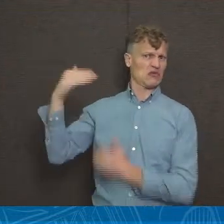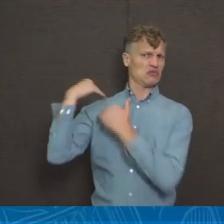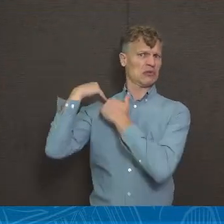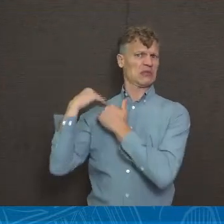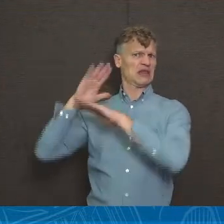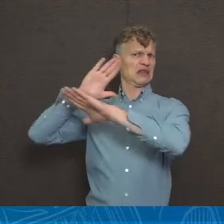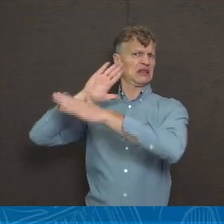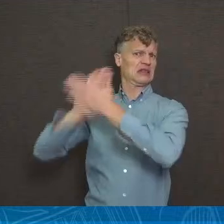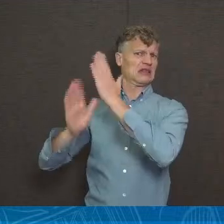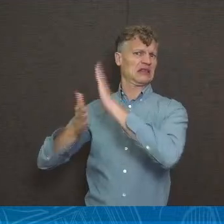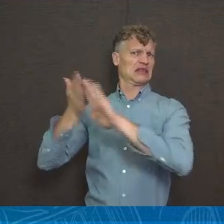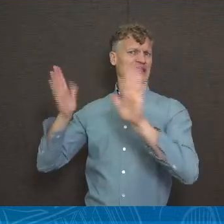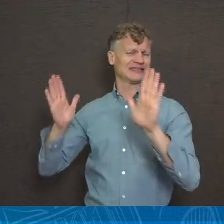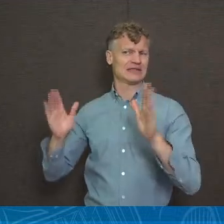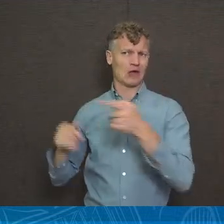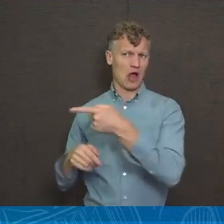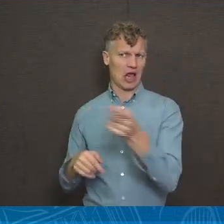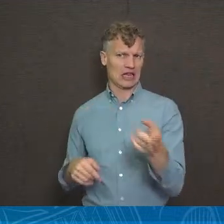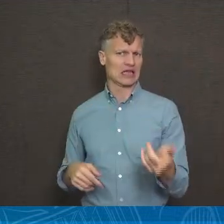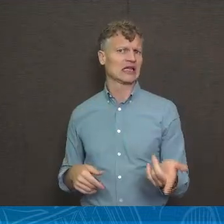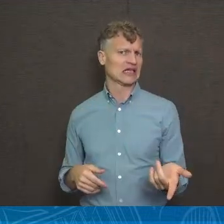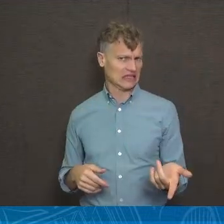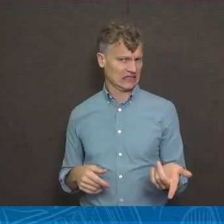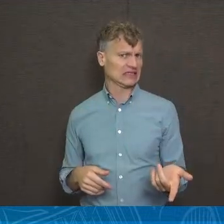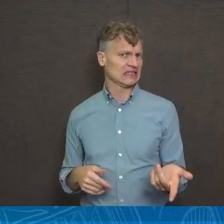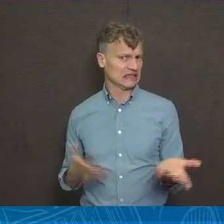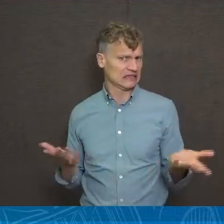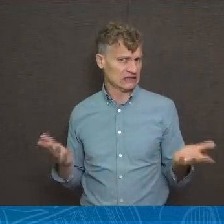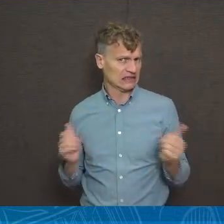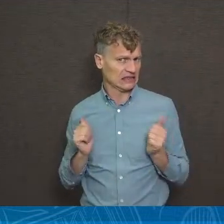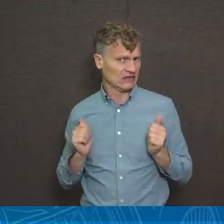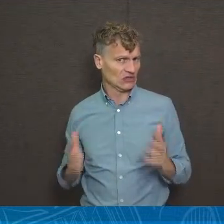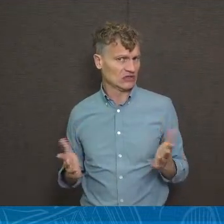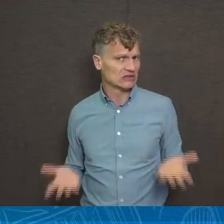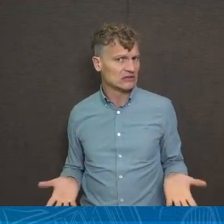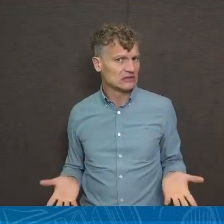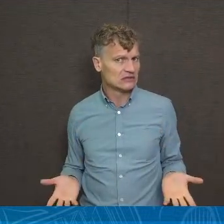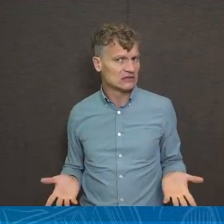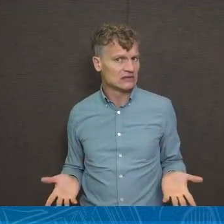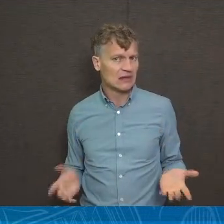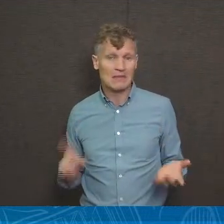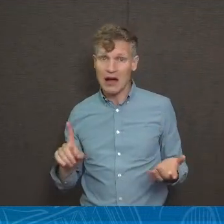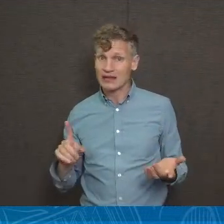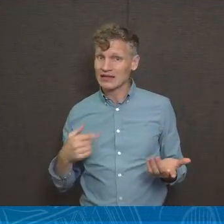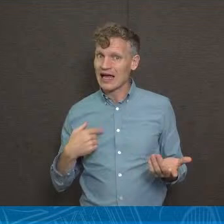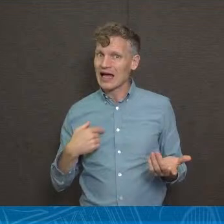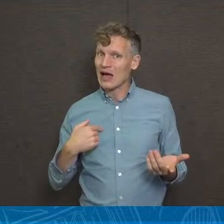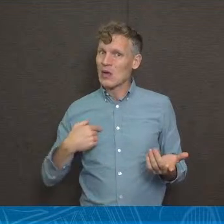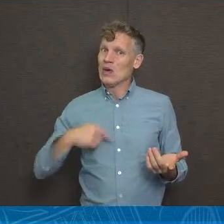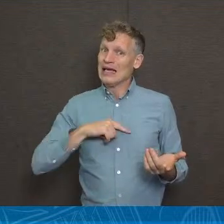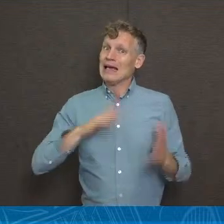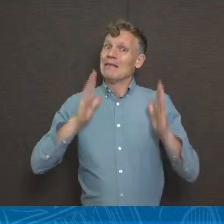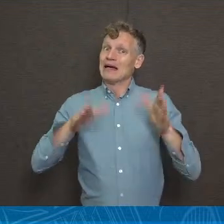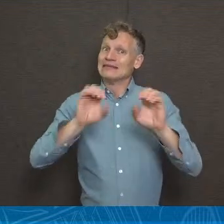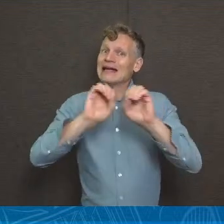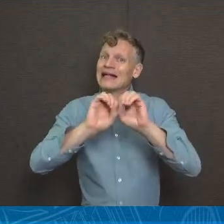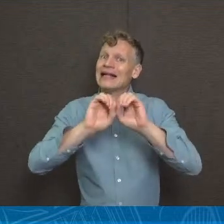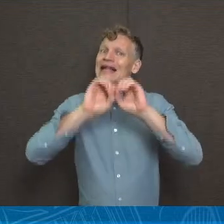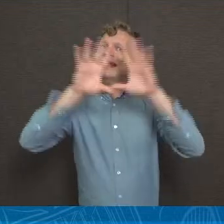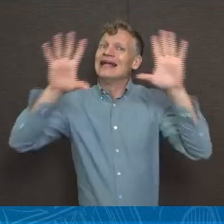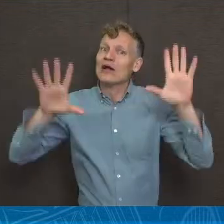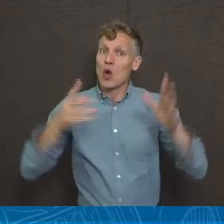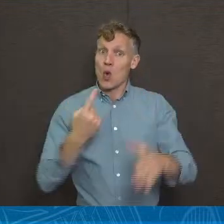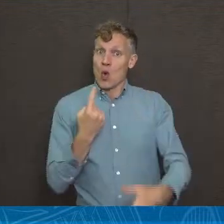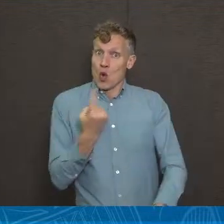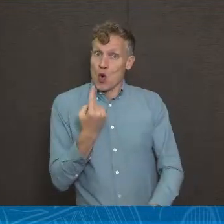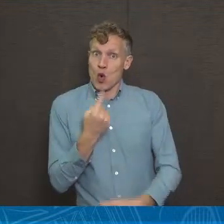sense. But the problem is unless we articulate what every other actor is going to be doing and it is how they are responsible in these